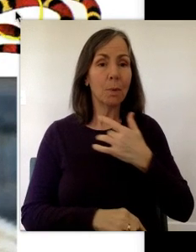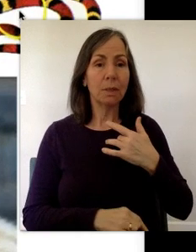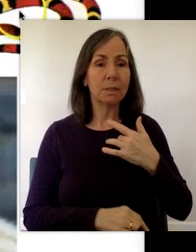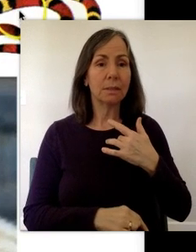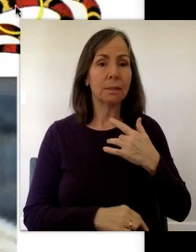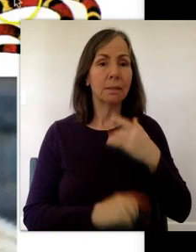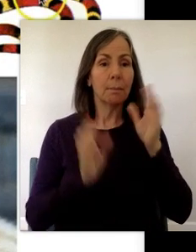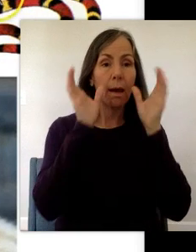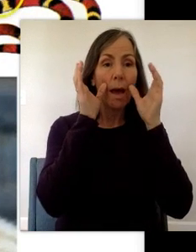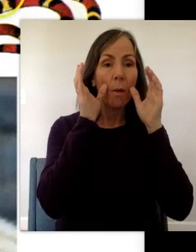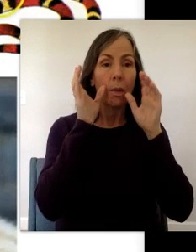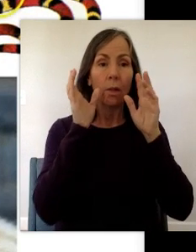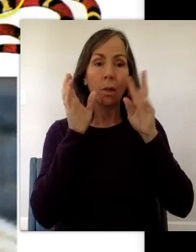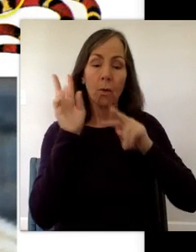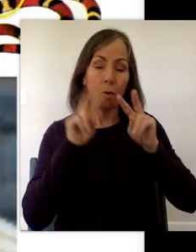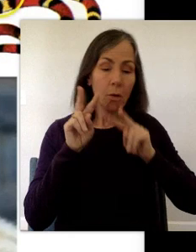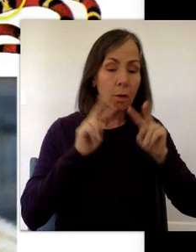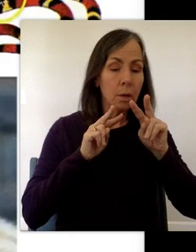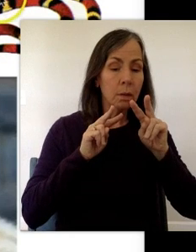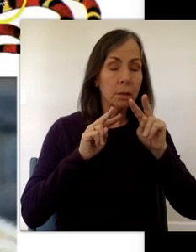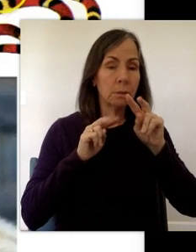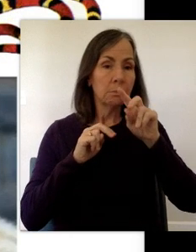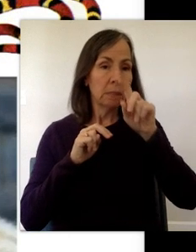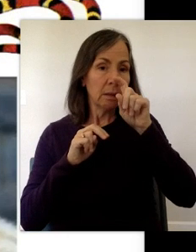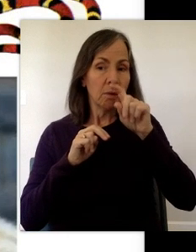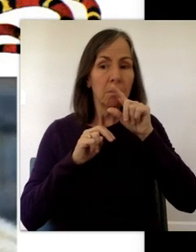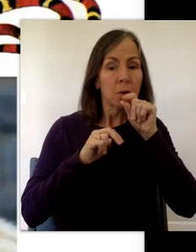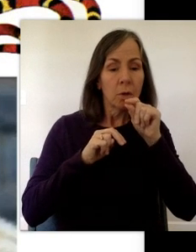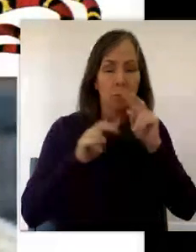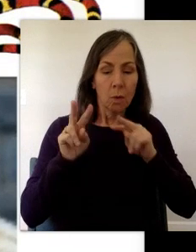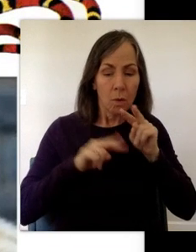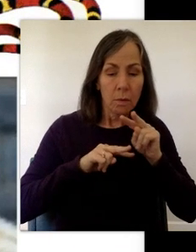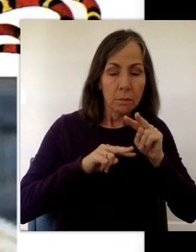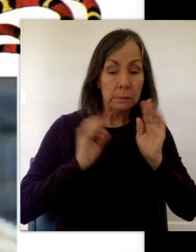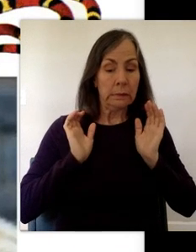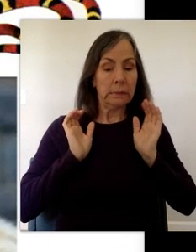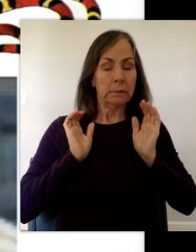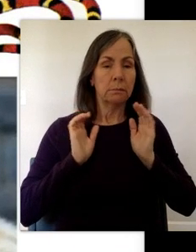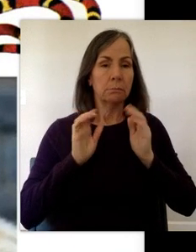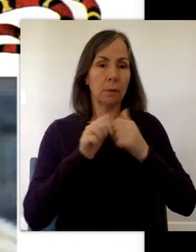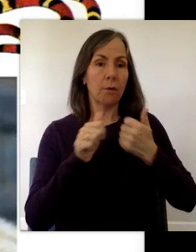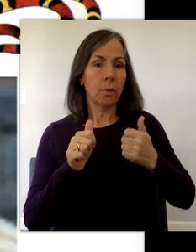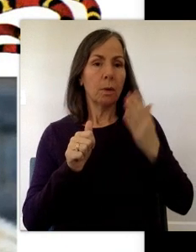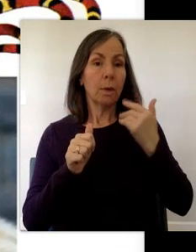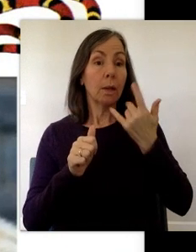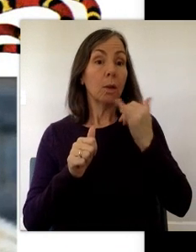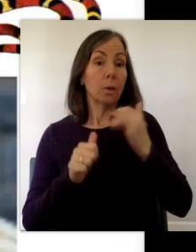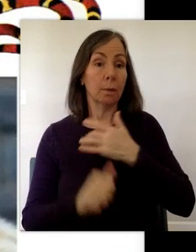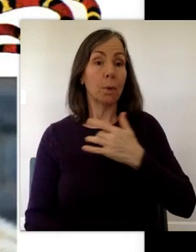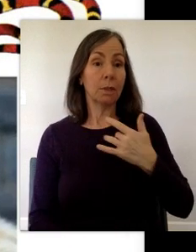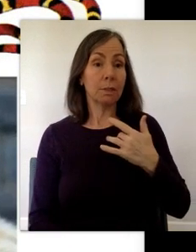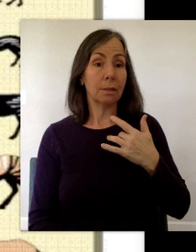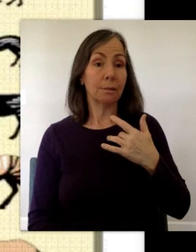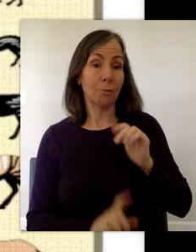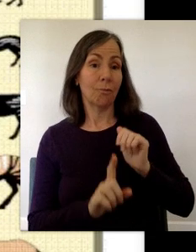eat this, or a hawk, because it looks like a venomous poisonous